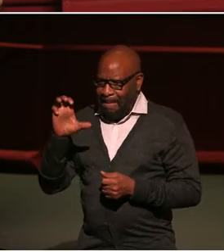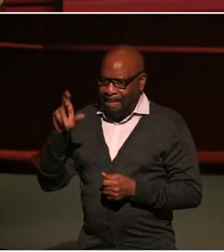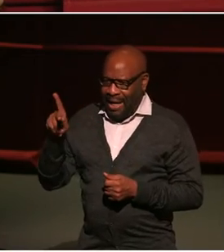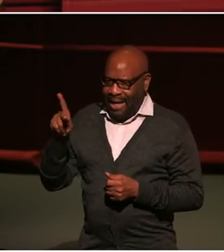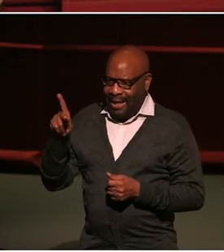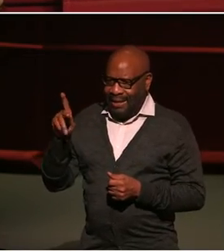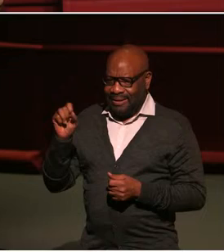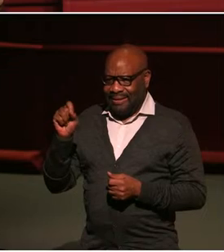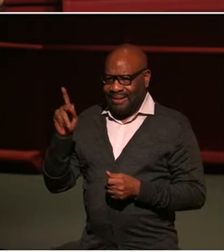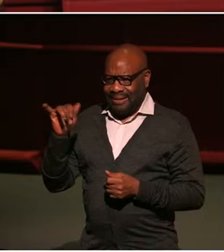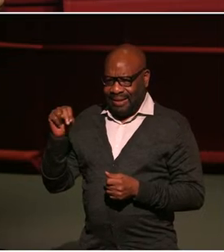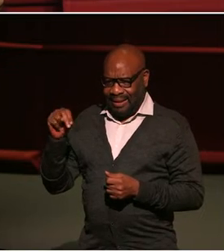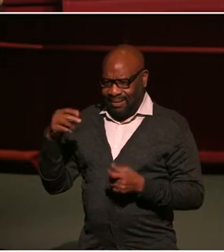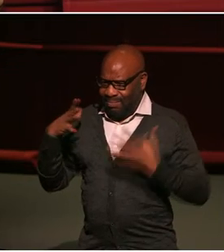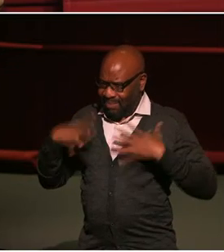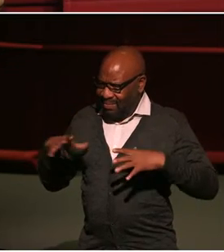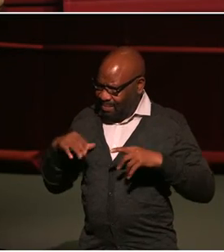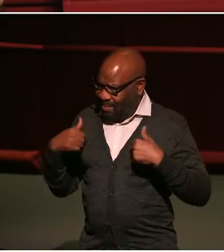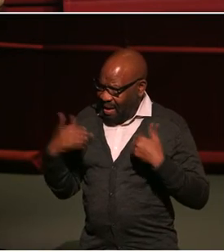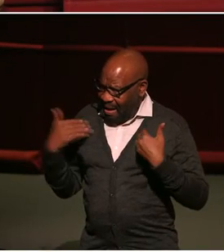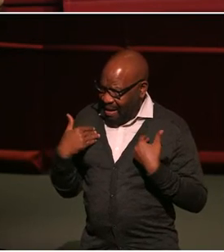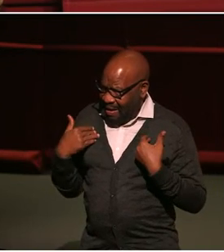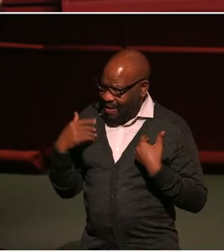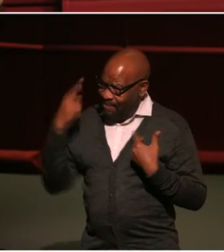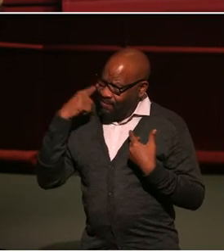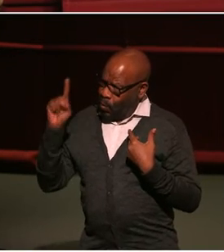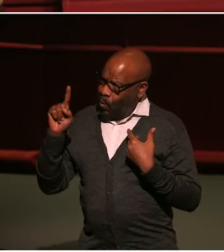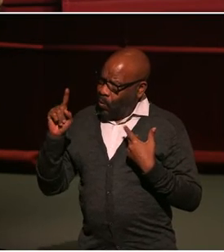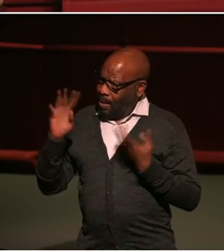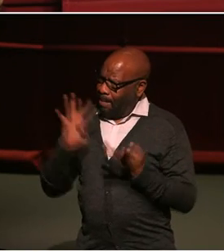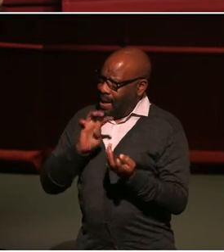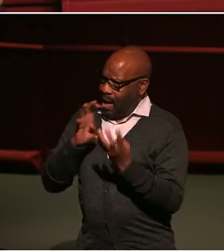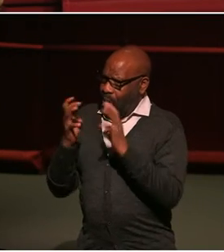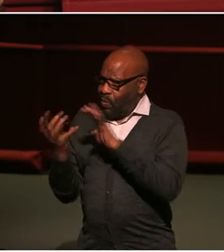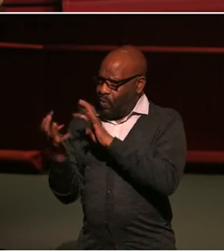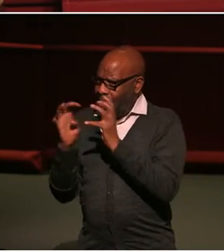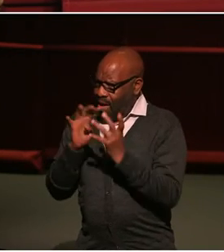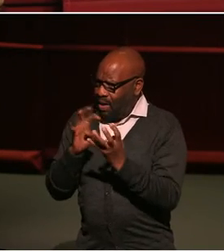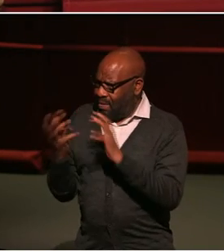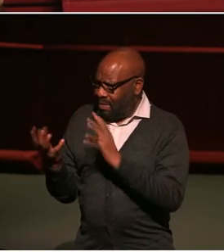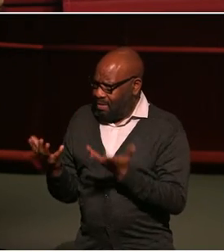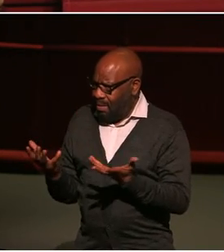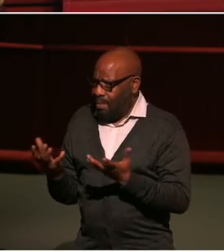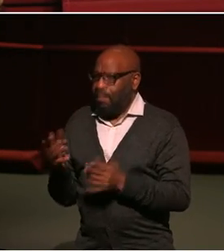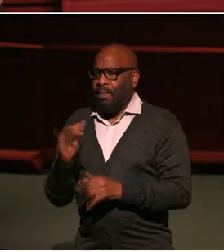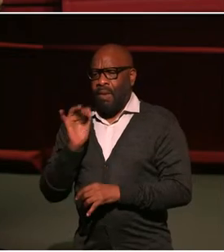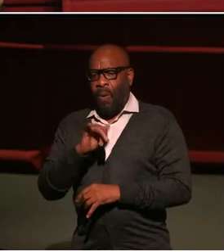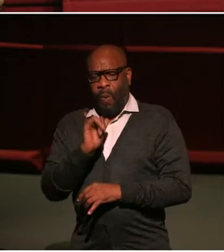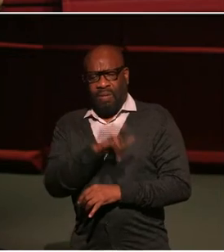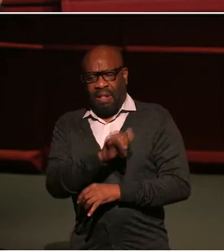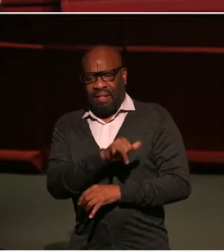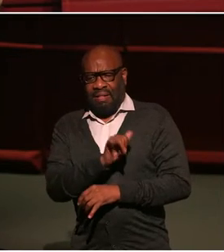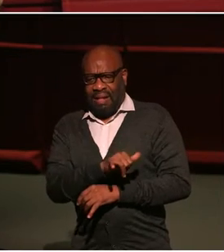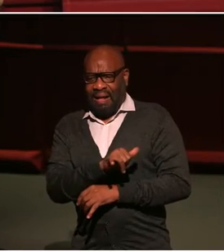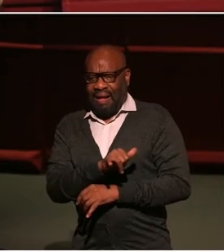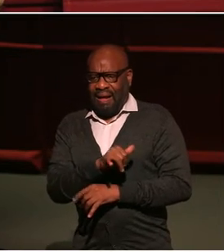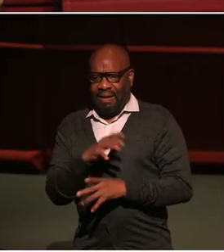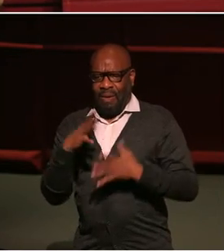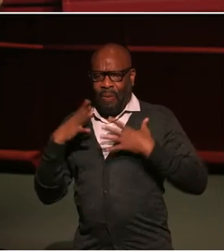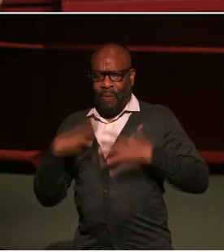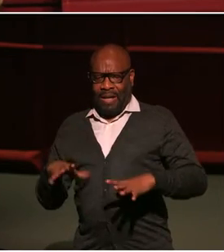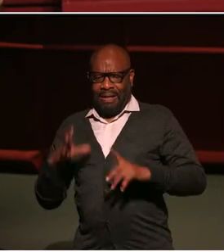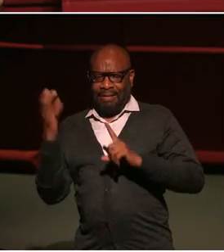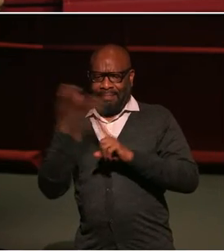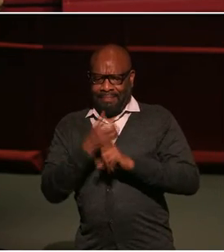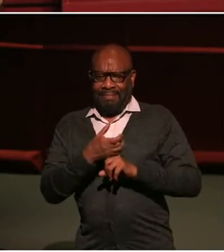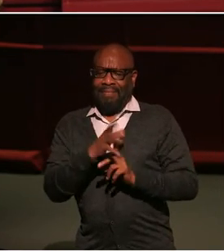to powwows." And he said, "Well, that's good, wear that." So in a